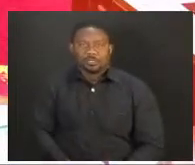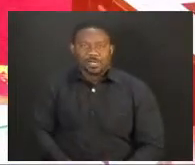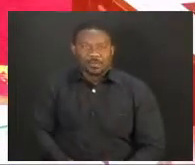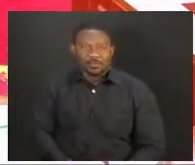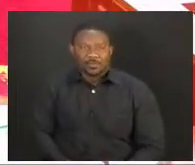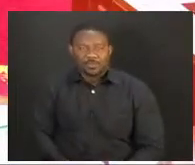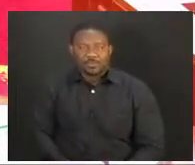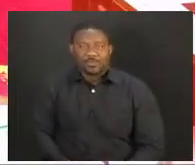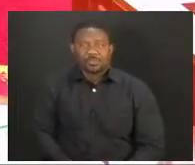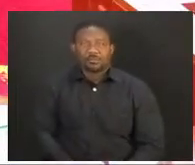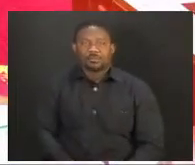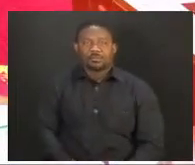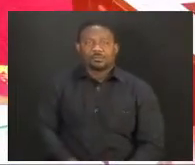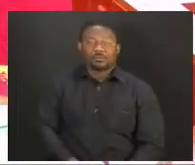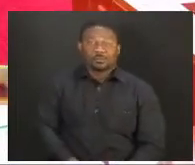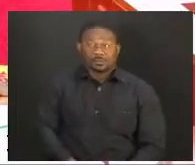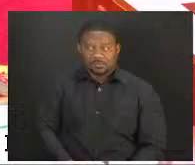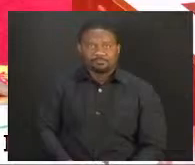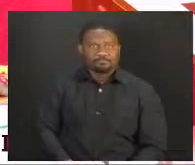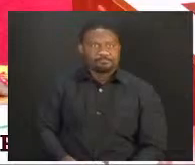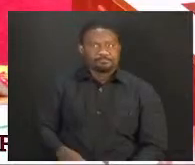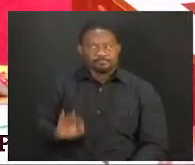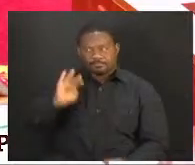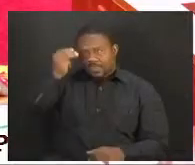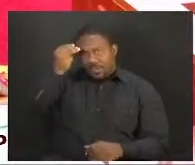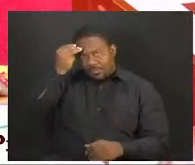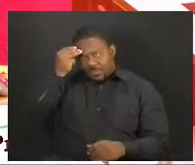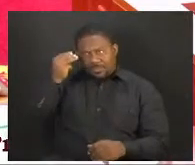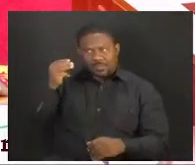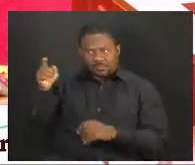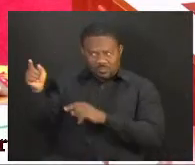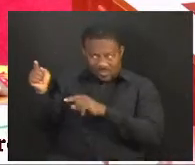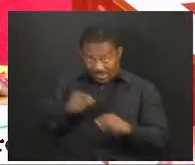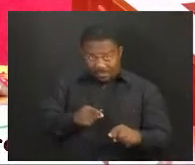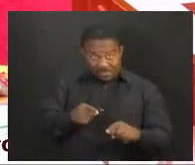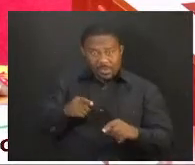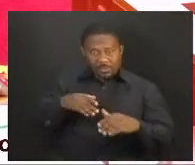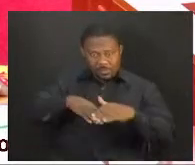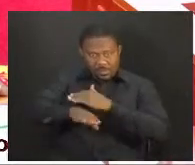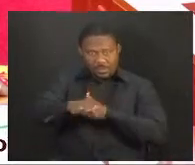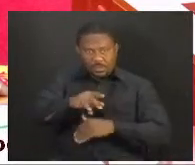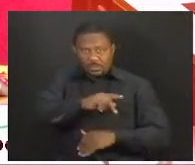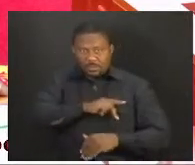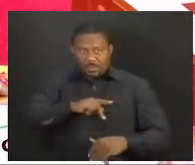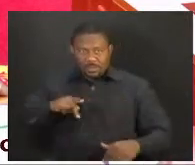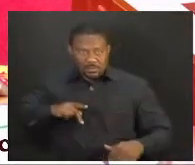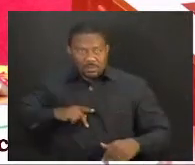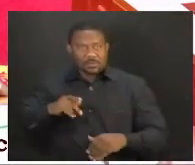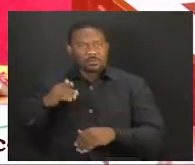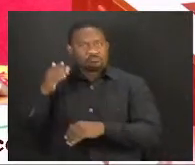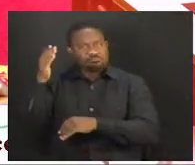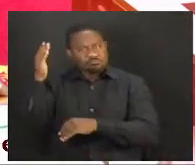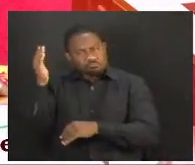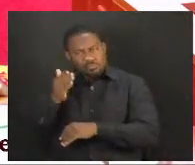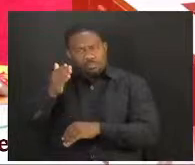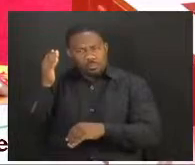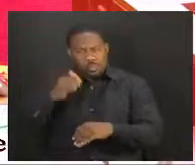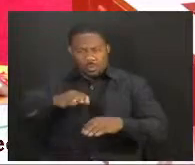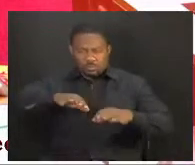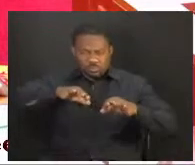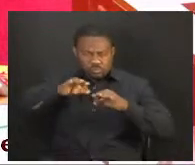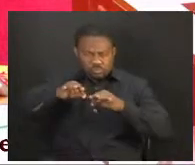Speaker, sector ministers will be presenting to this House a detailed